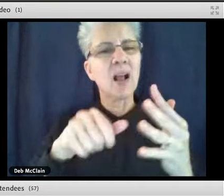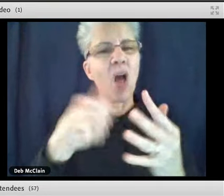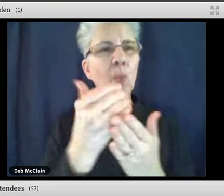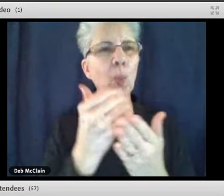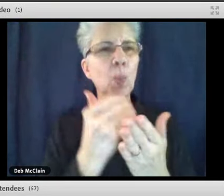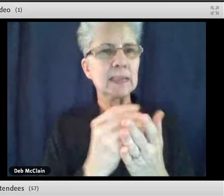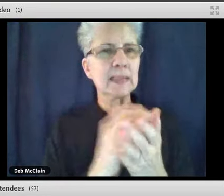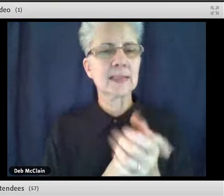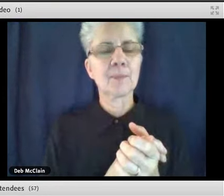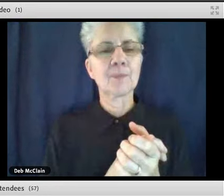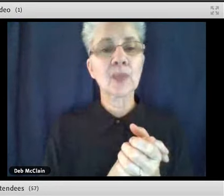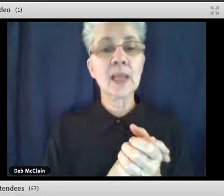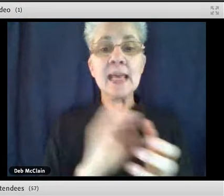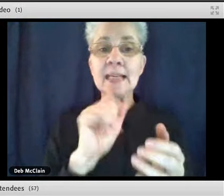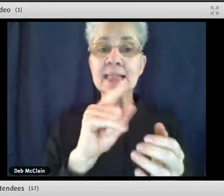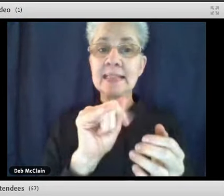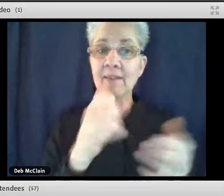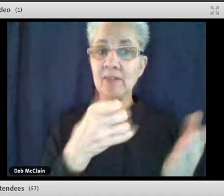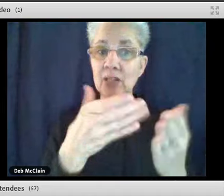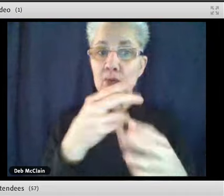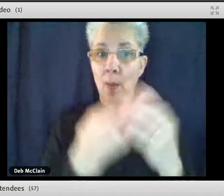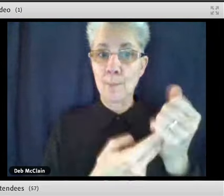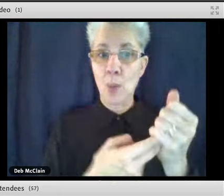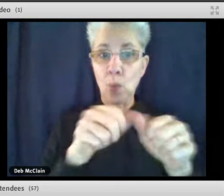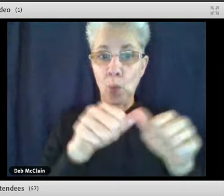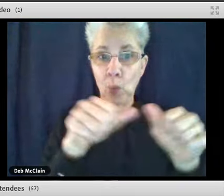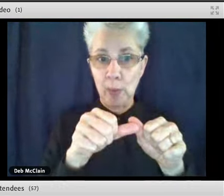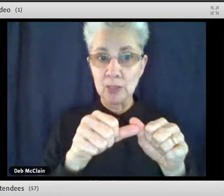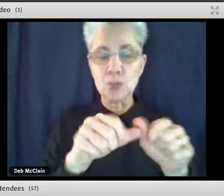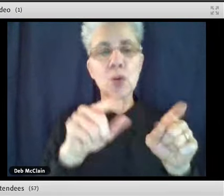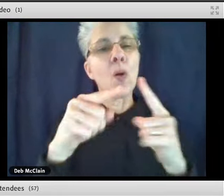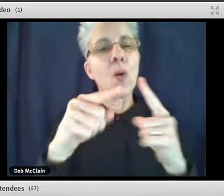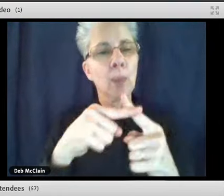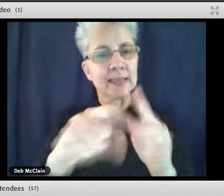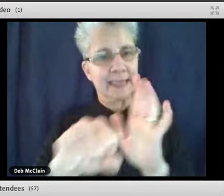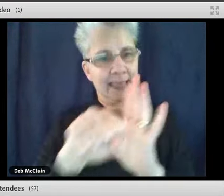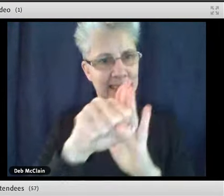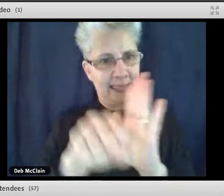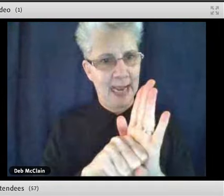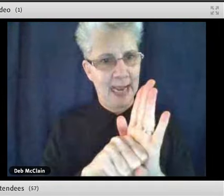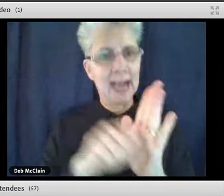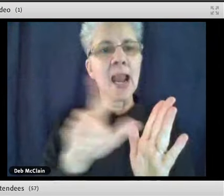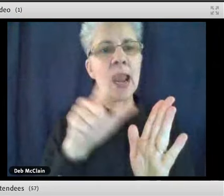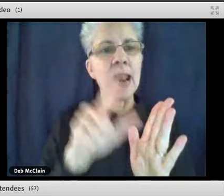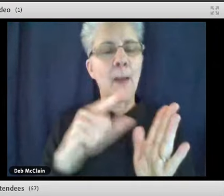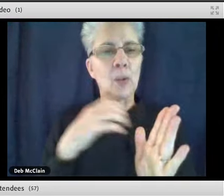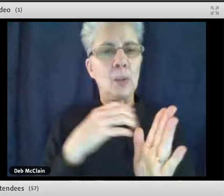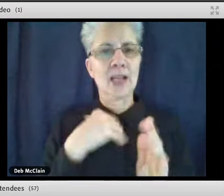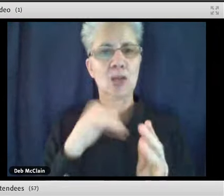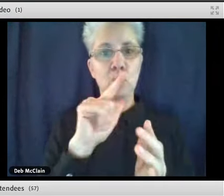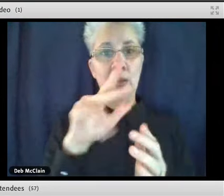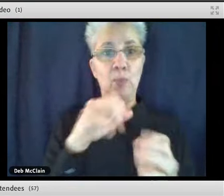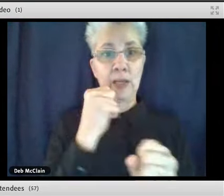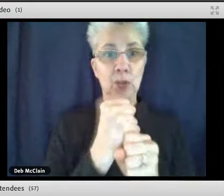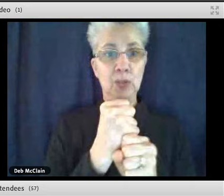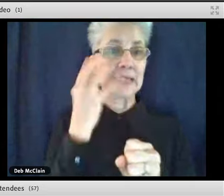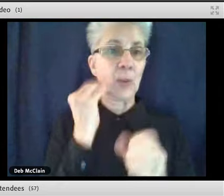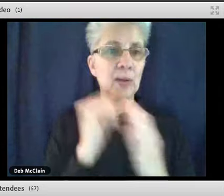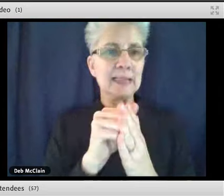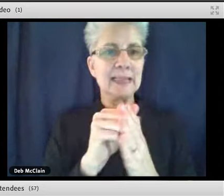courses. Stephanie serves on both regional and state library committees, and she has 23 years of experience